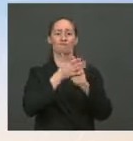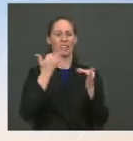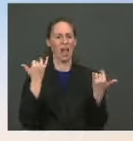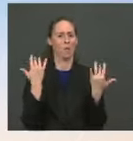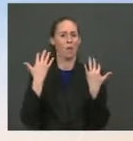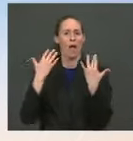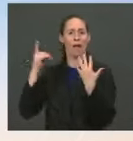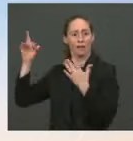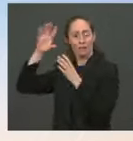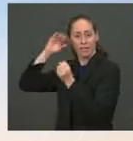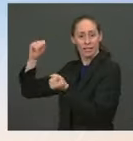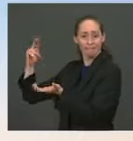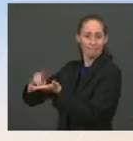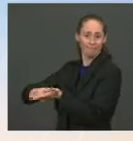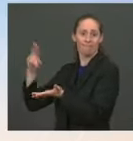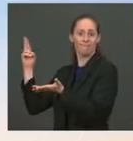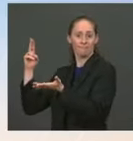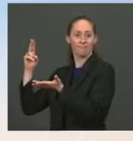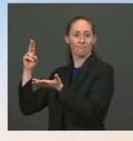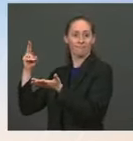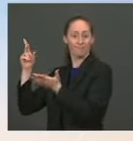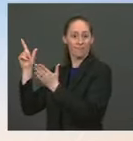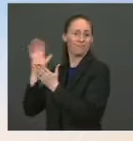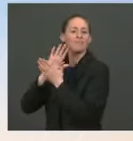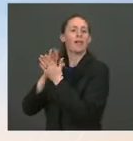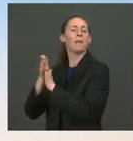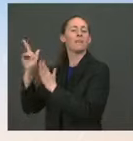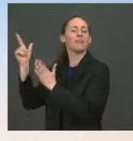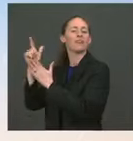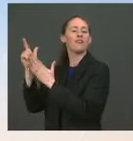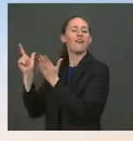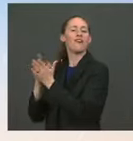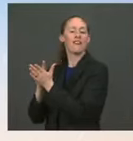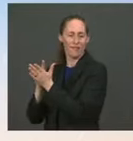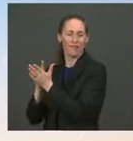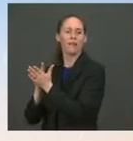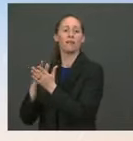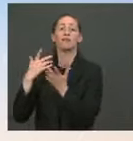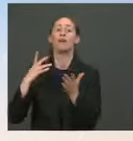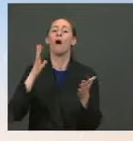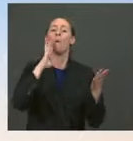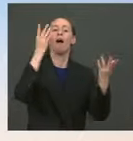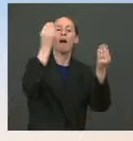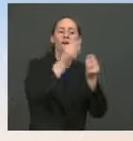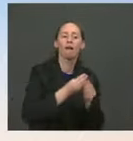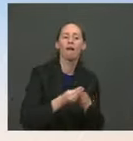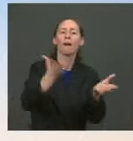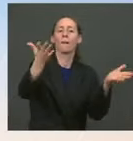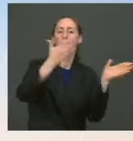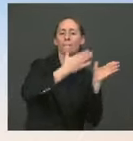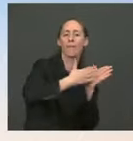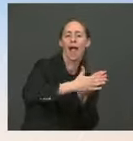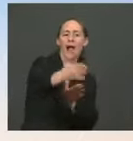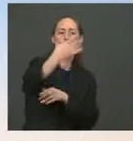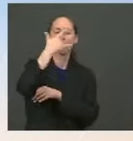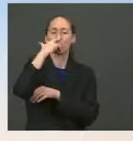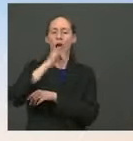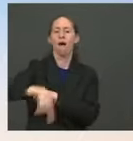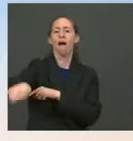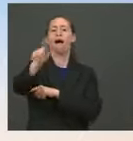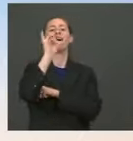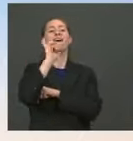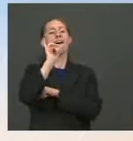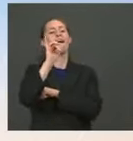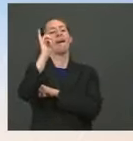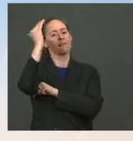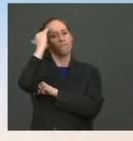into law. And once that is done, we will lay out our plan. We will be transparent. That's one of the reasons why we're bringing the